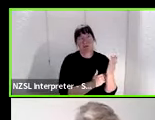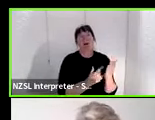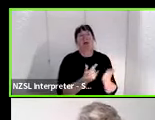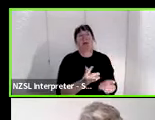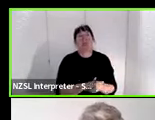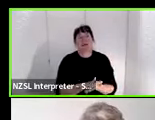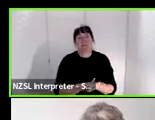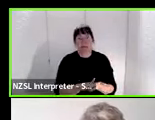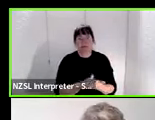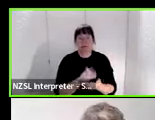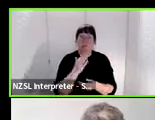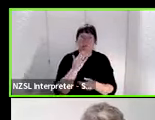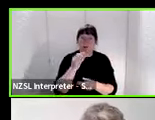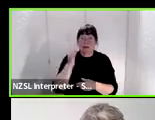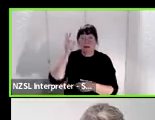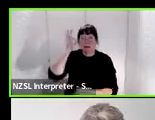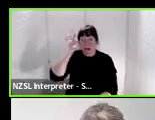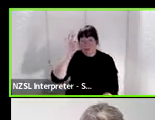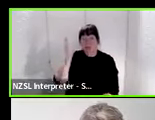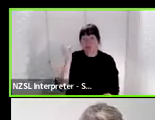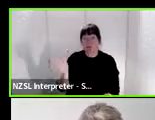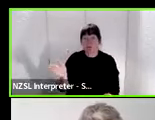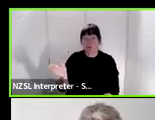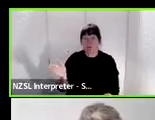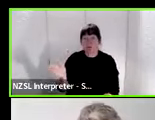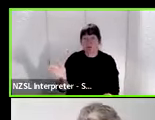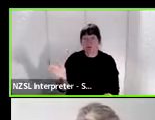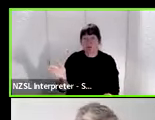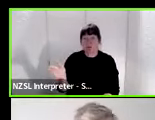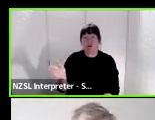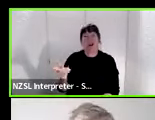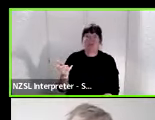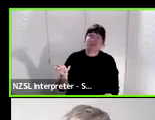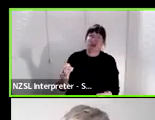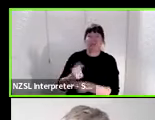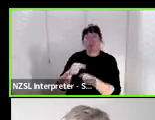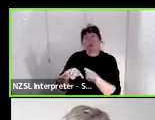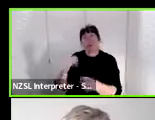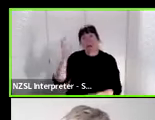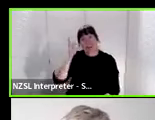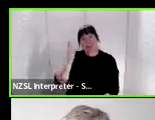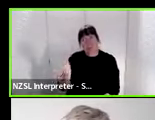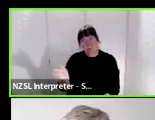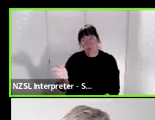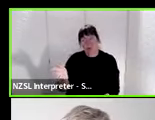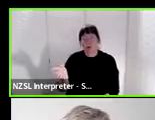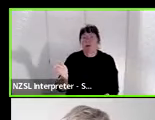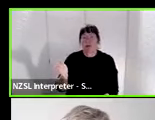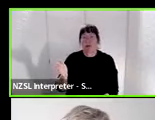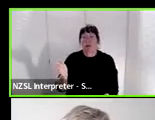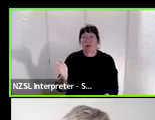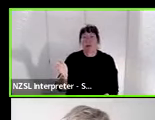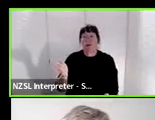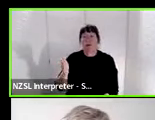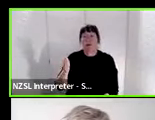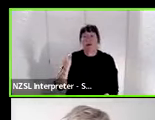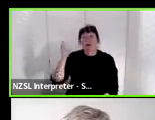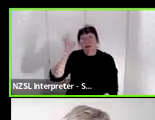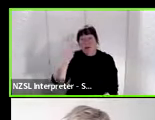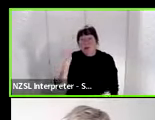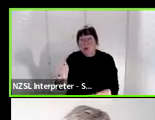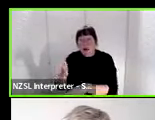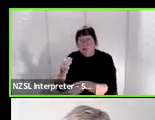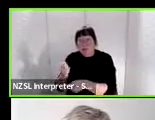So that when the council, because I'm just specifically focusing on council things, when they upgrade or build